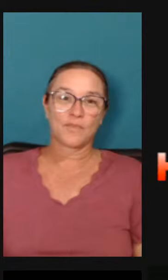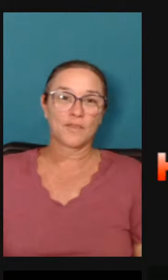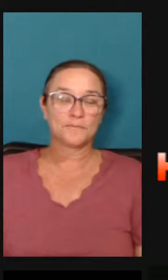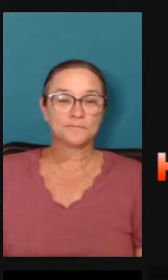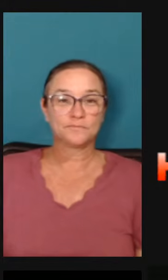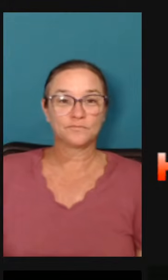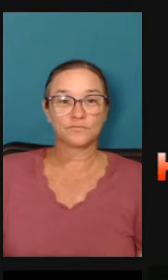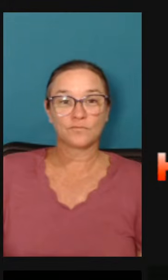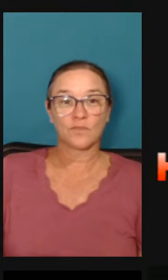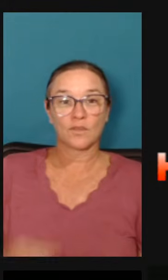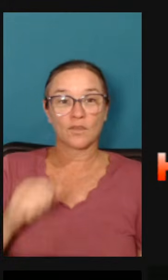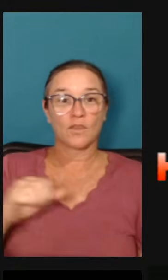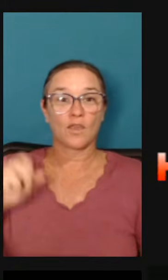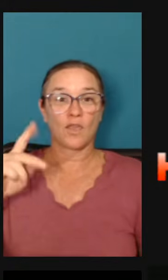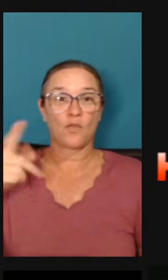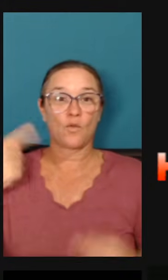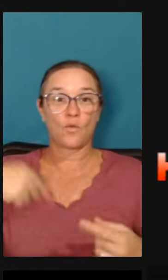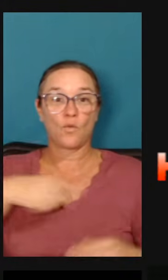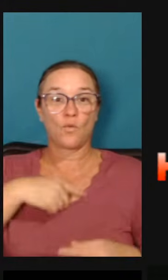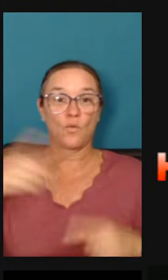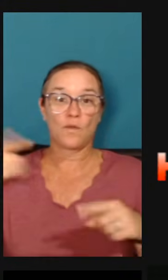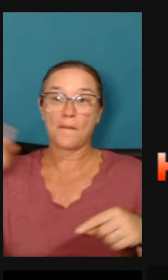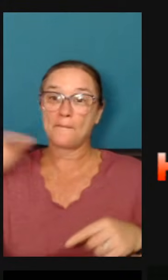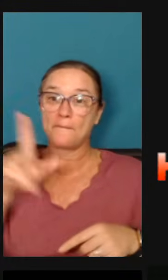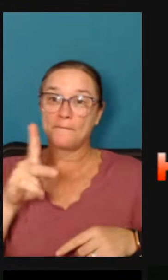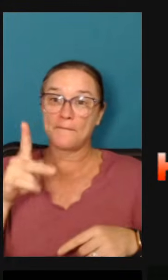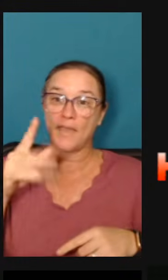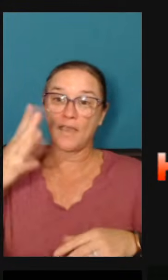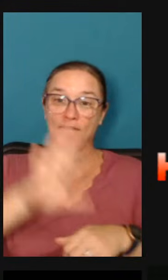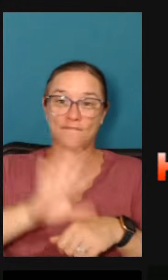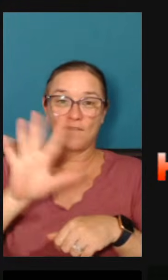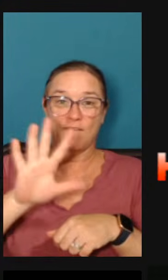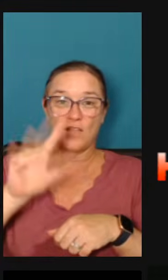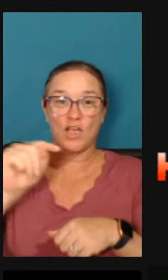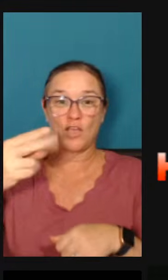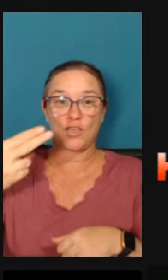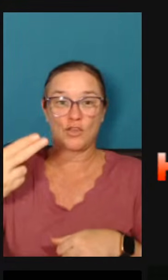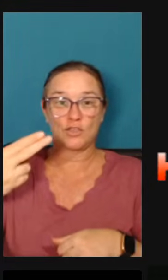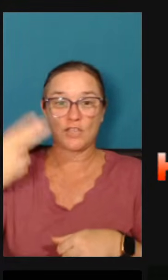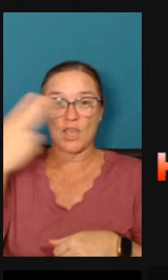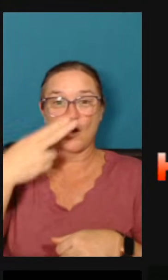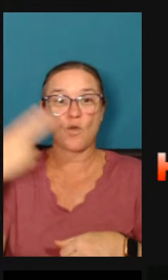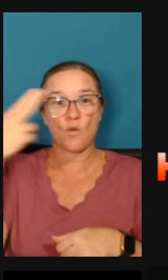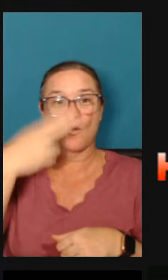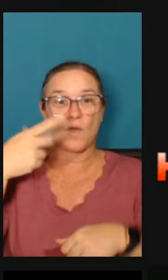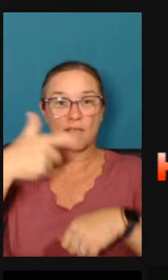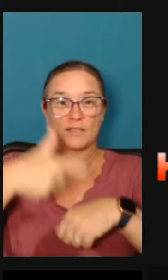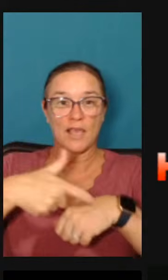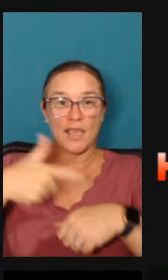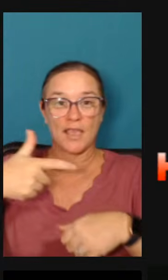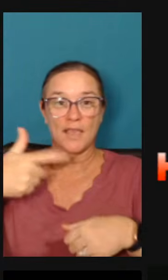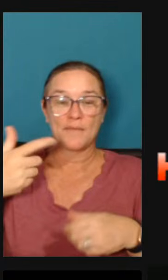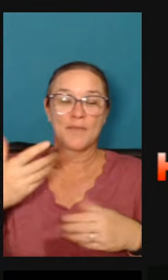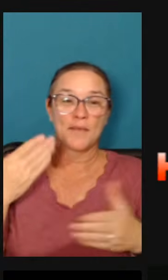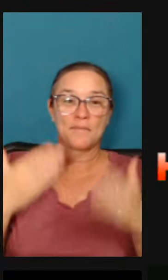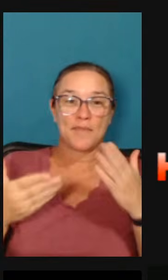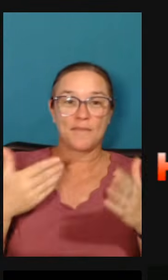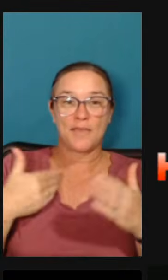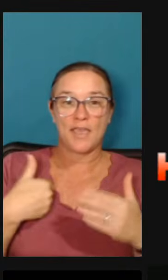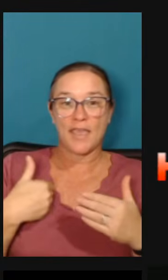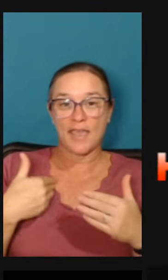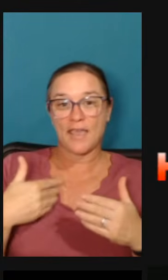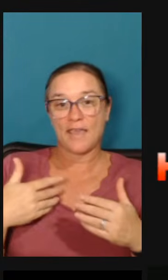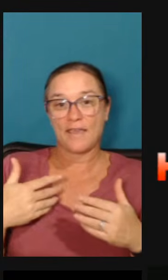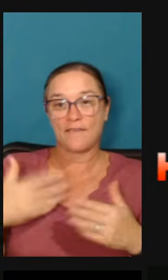be back 5 p.m. Thursday, Hawaii Standard Time next week, and maybe have a little special with Caroline